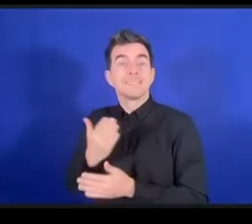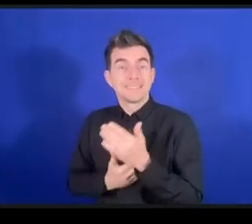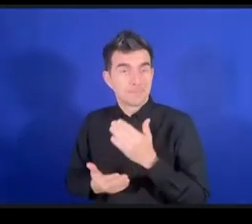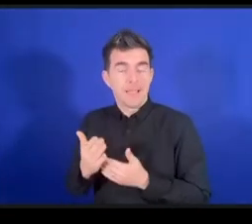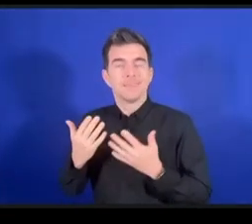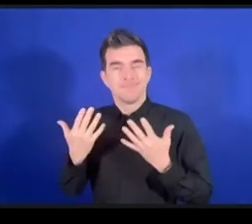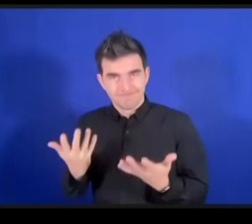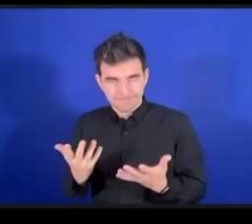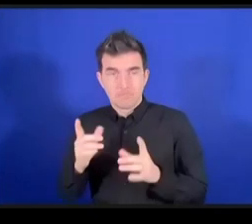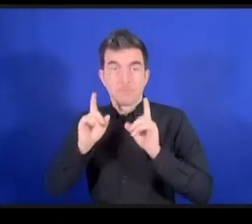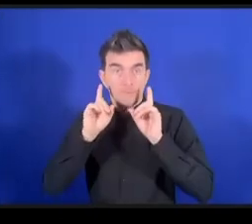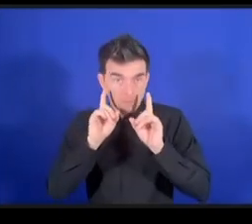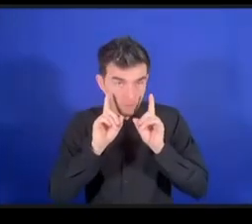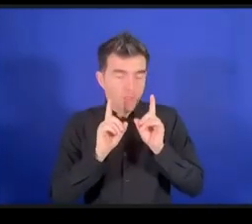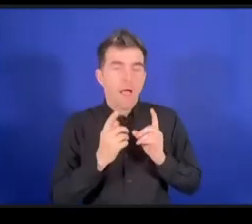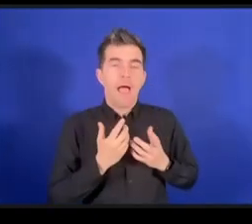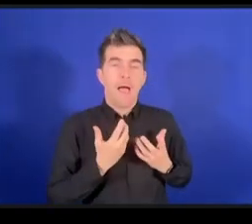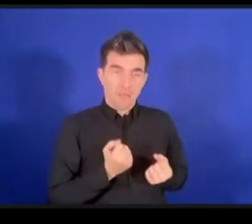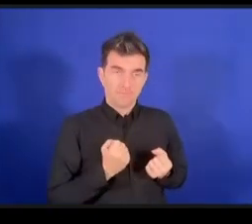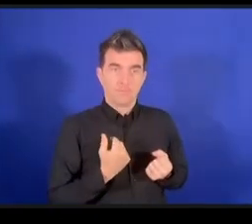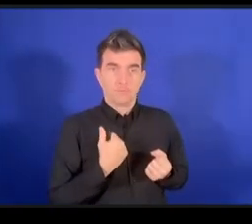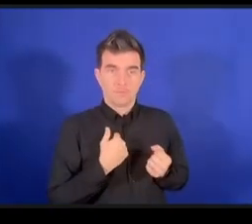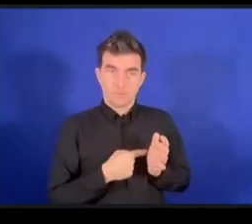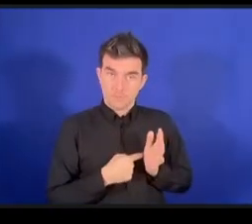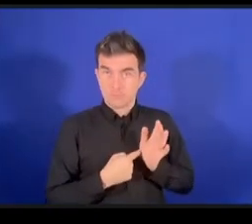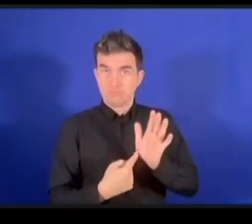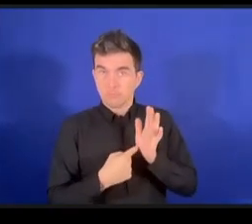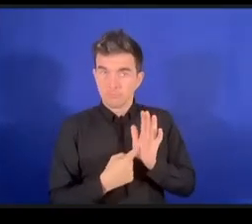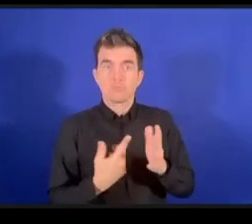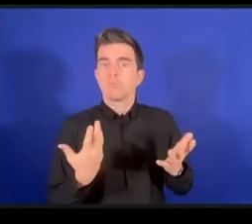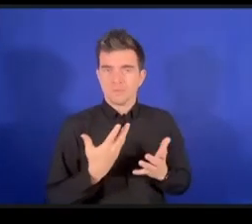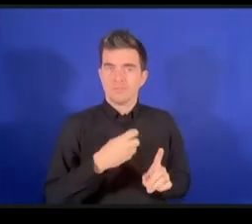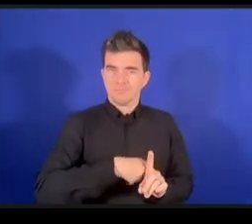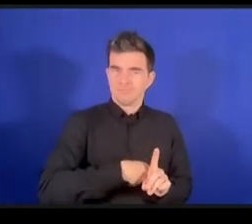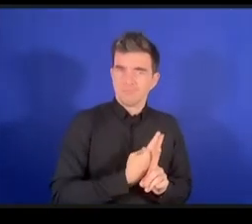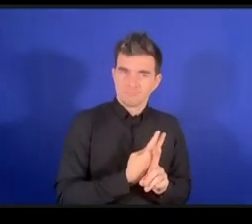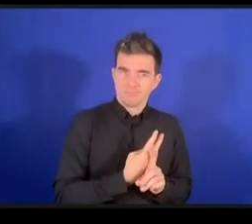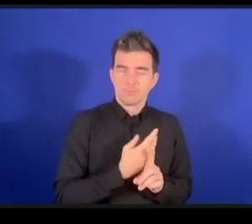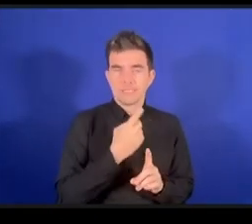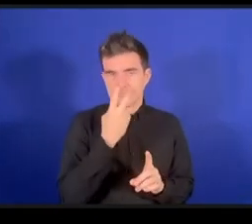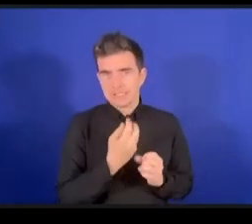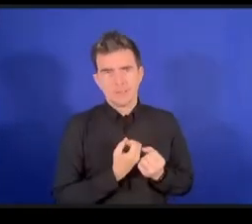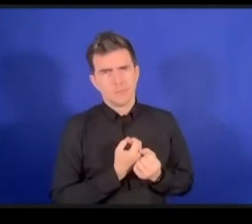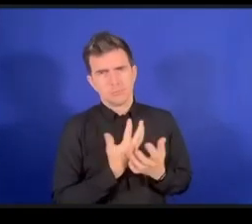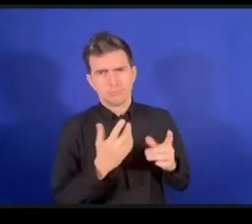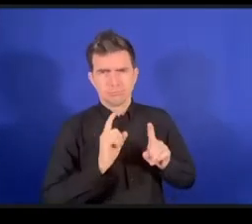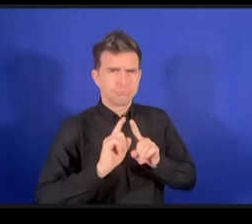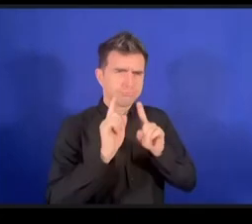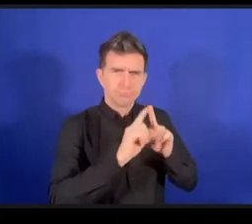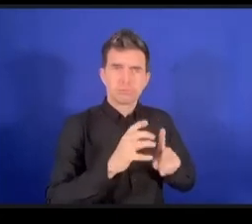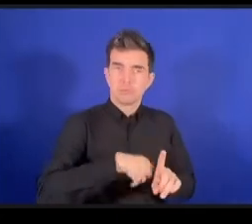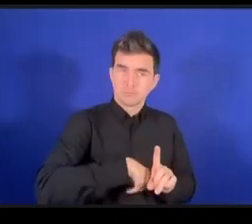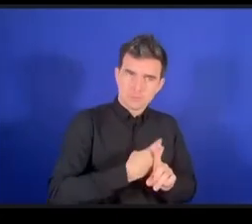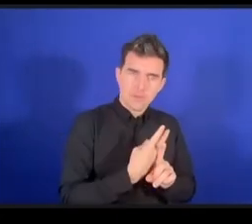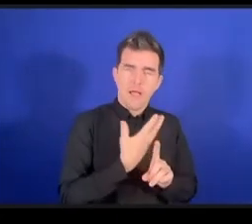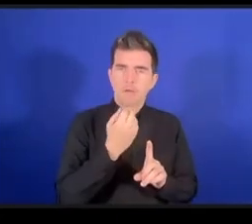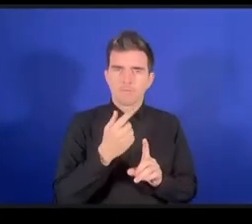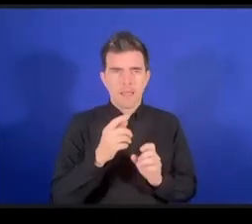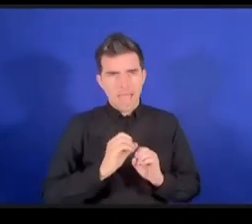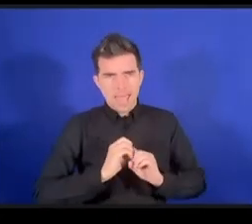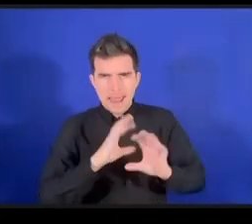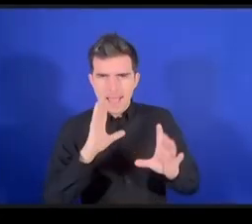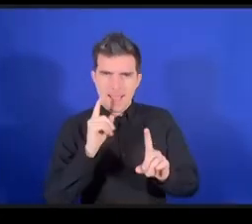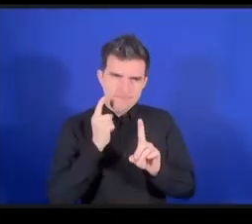SDG has specific indicators that address to the needs and requirements of persons with disabilities, such